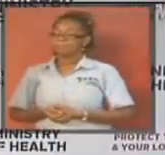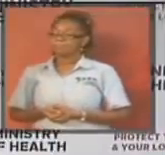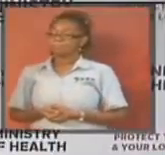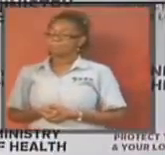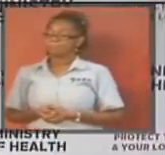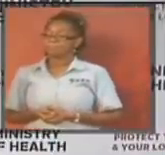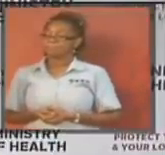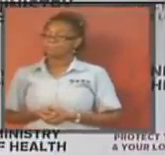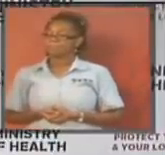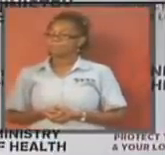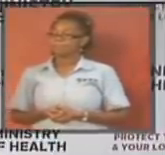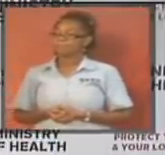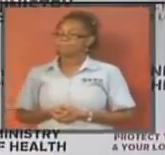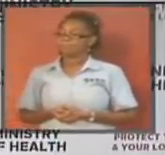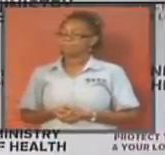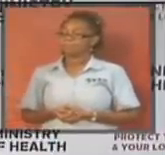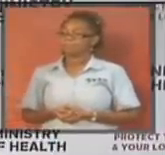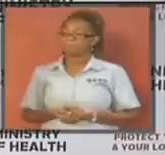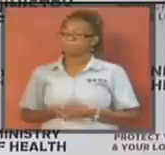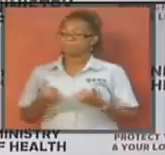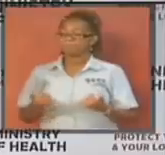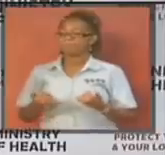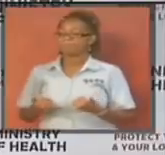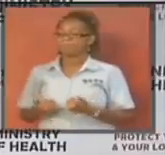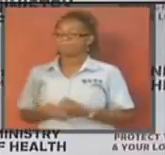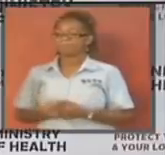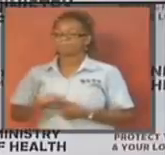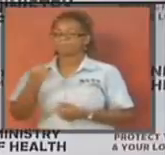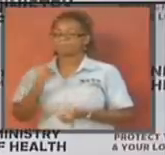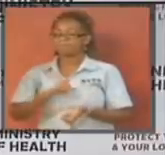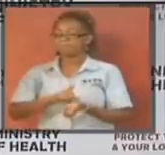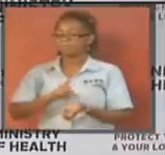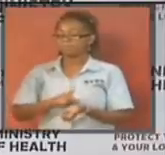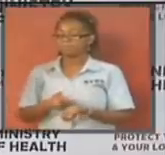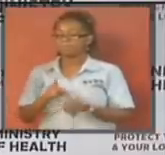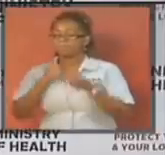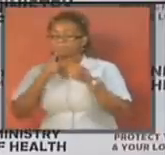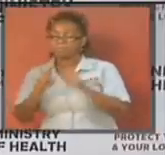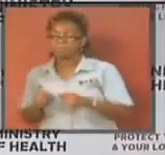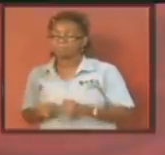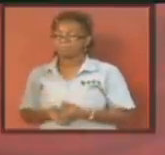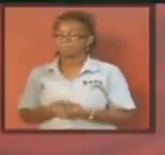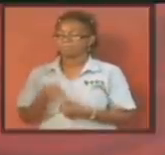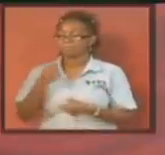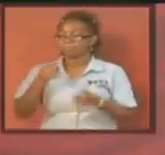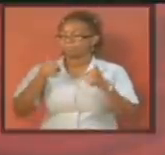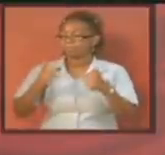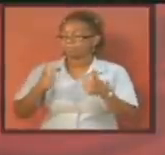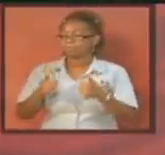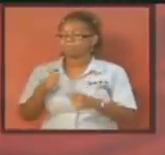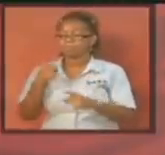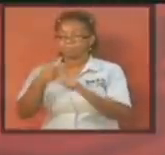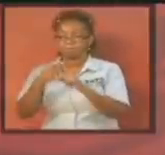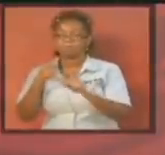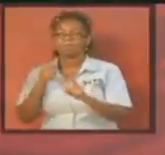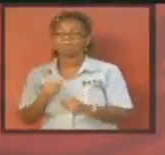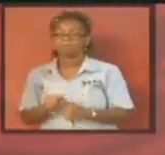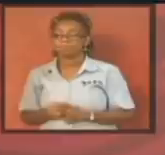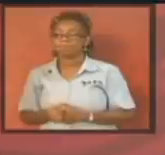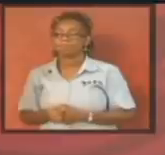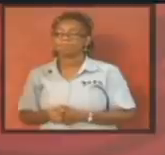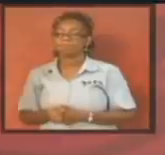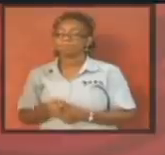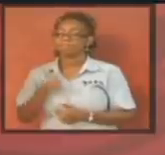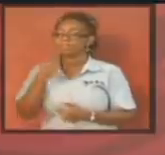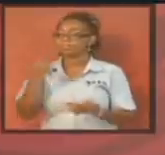Senbanad. Hi. Thank you, Mr. Cummings, for your question. And that is a very good point that you raised, that you know,